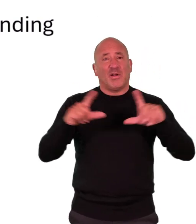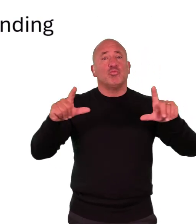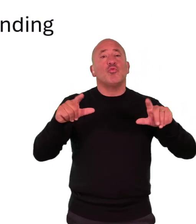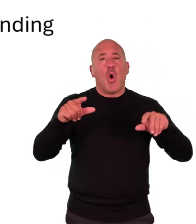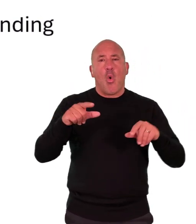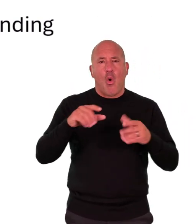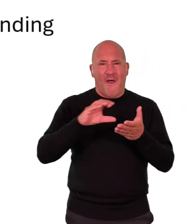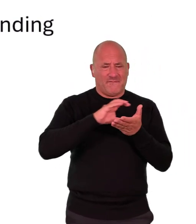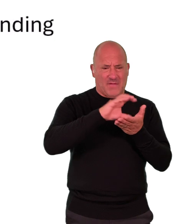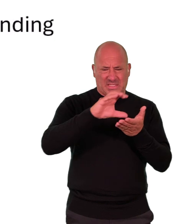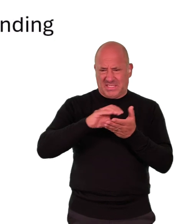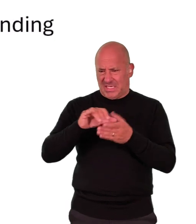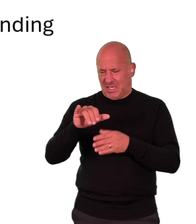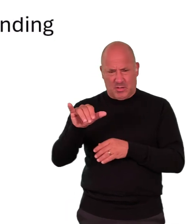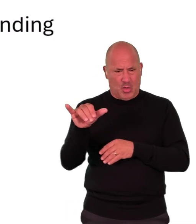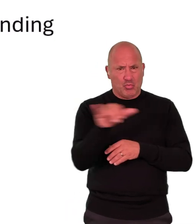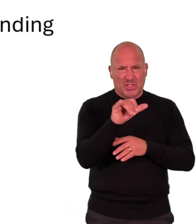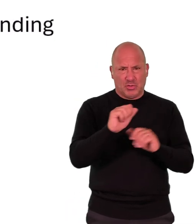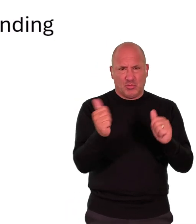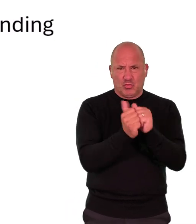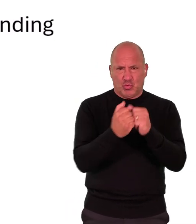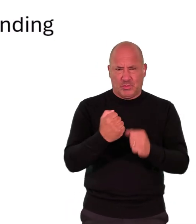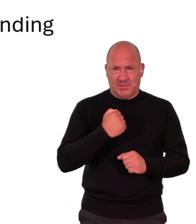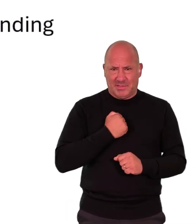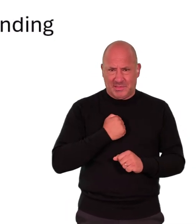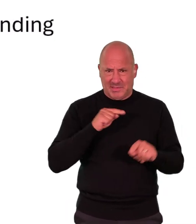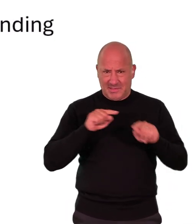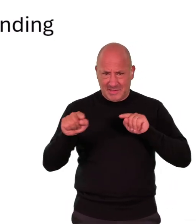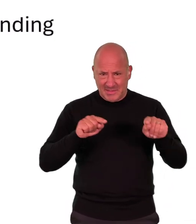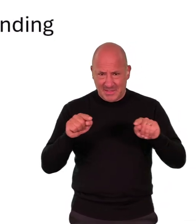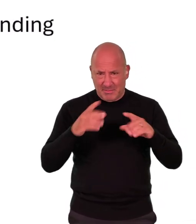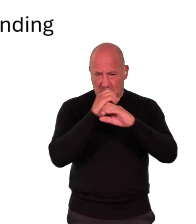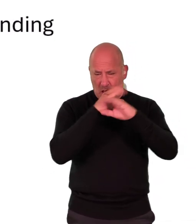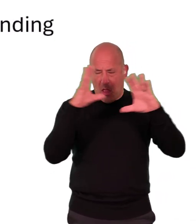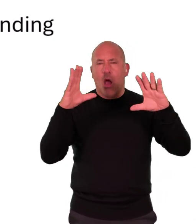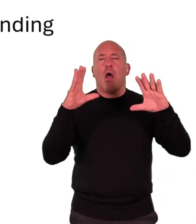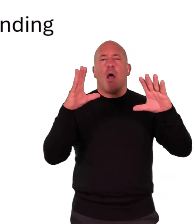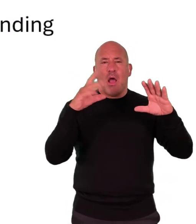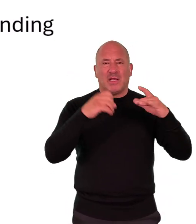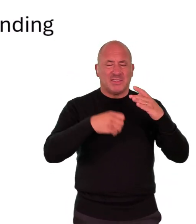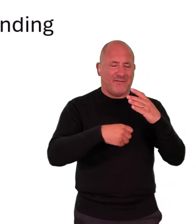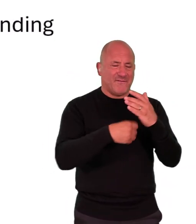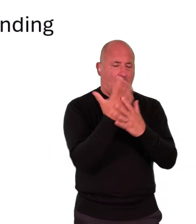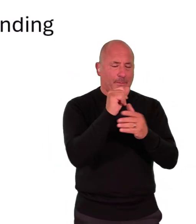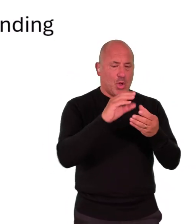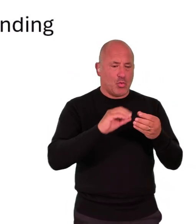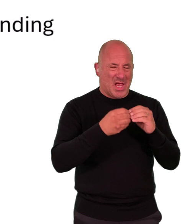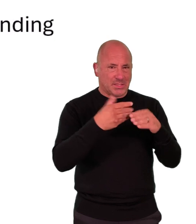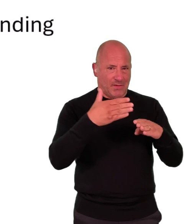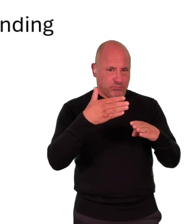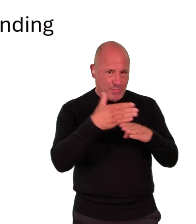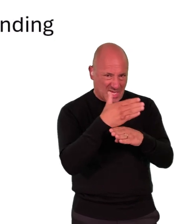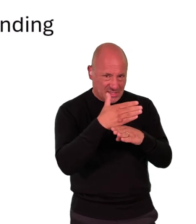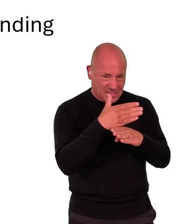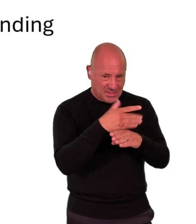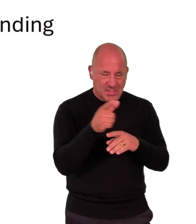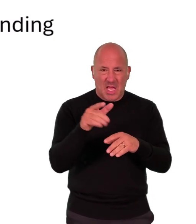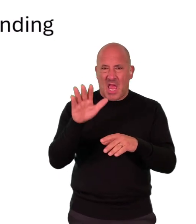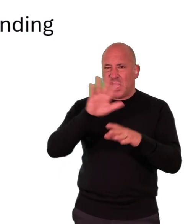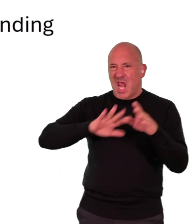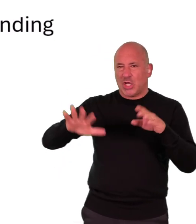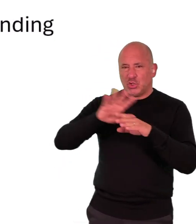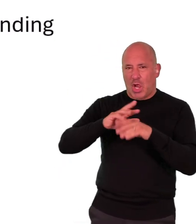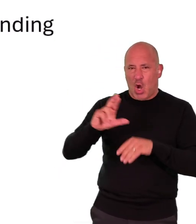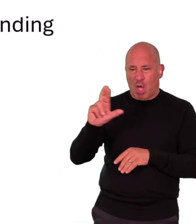between developing your creative practice and National Lottery project grants. These are both funds that help us to